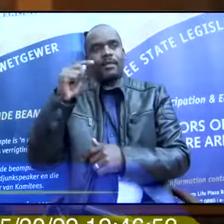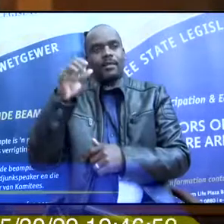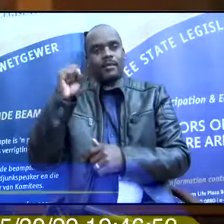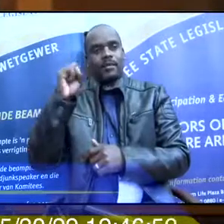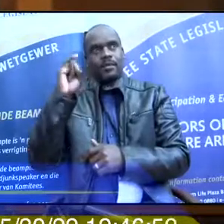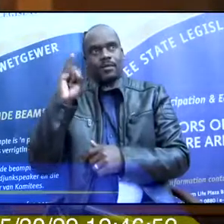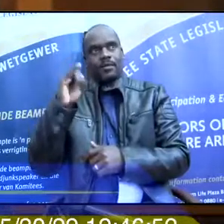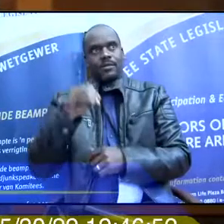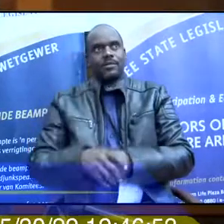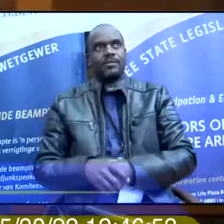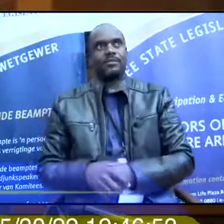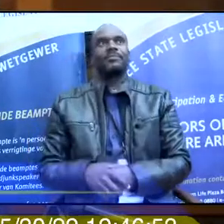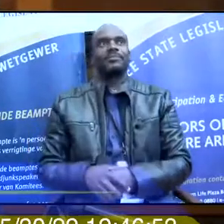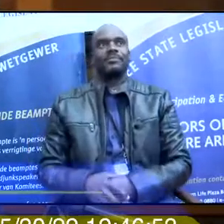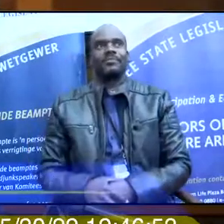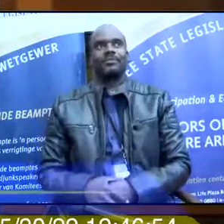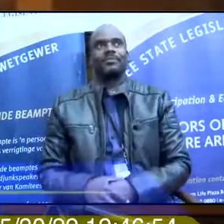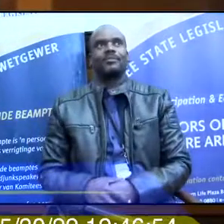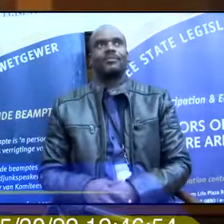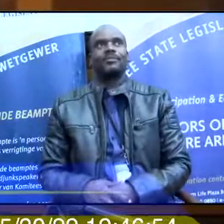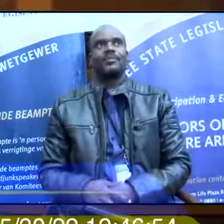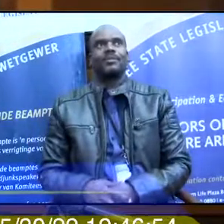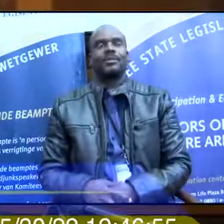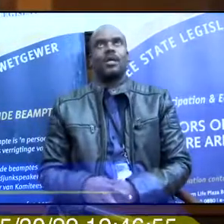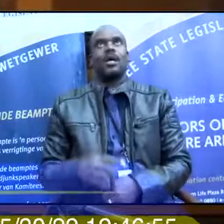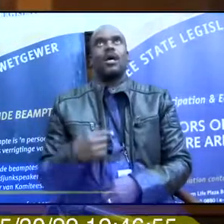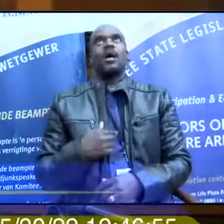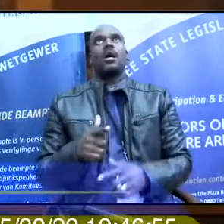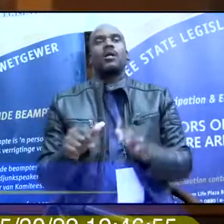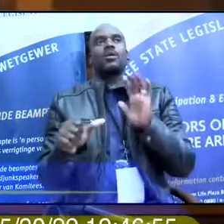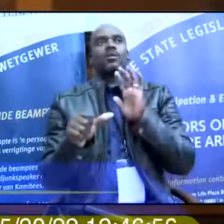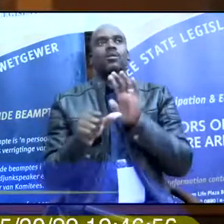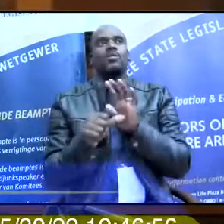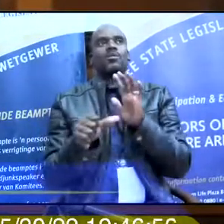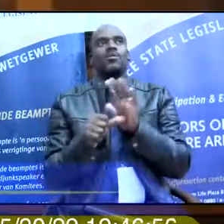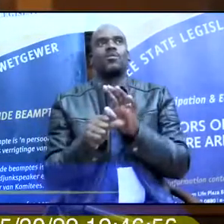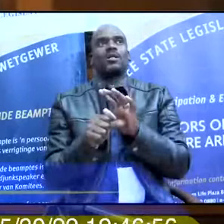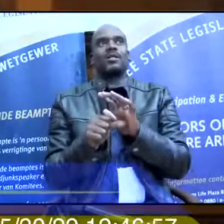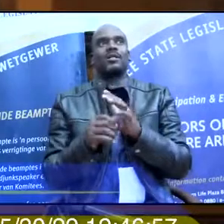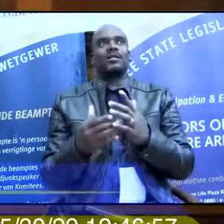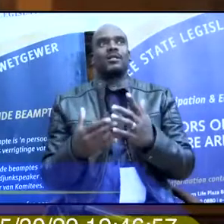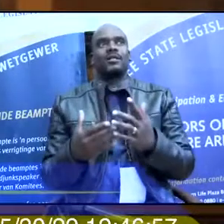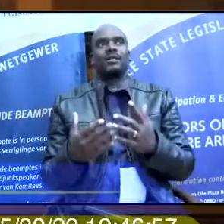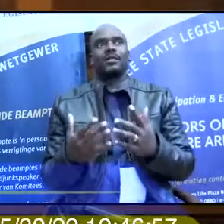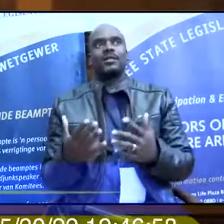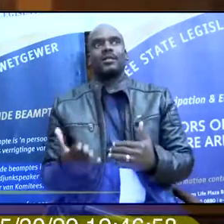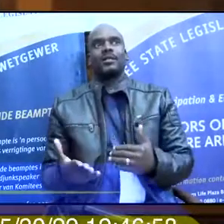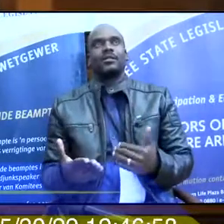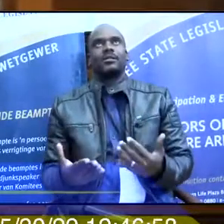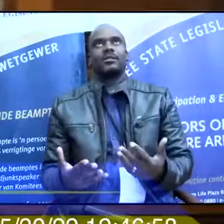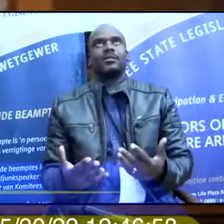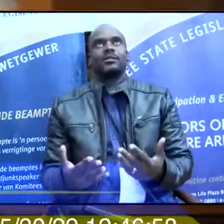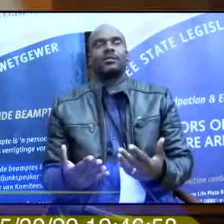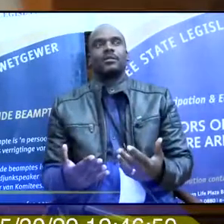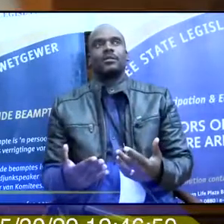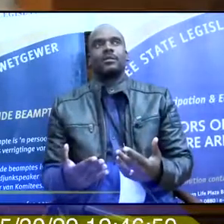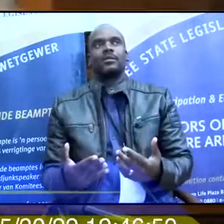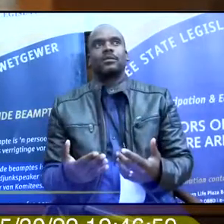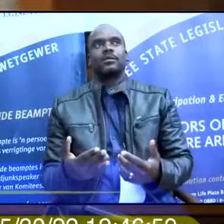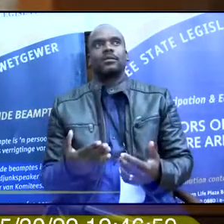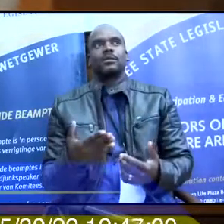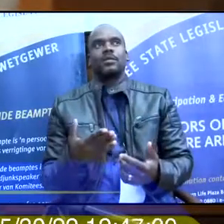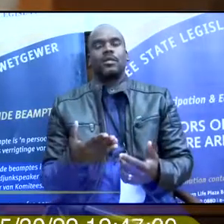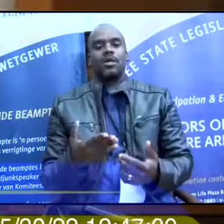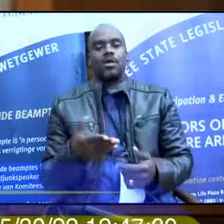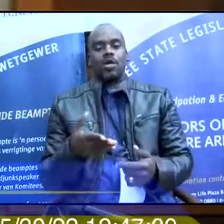specifics and it's important that they be recorded in this city because you